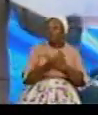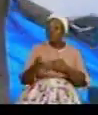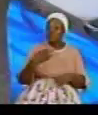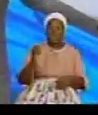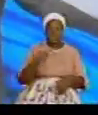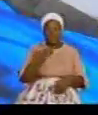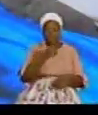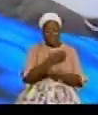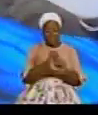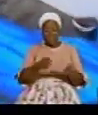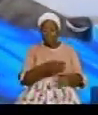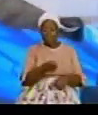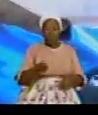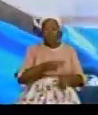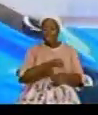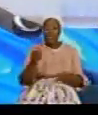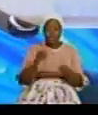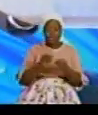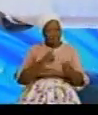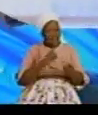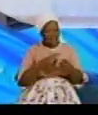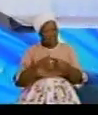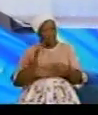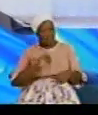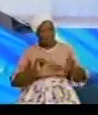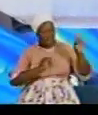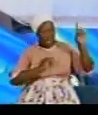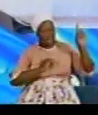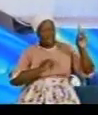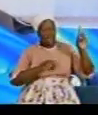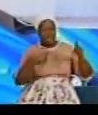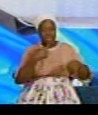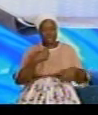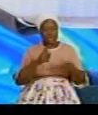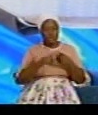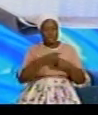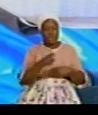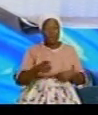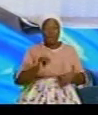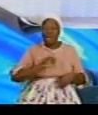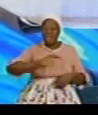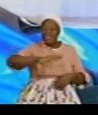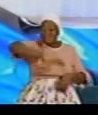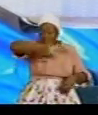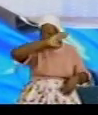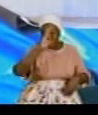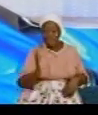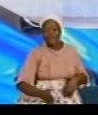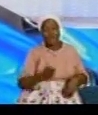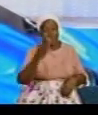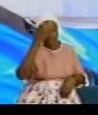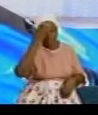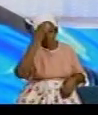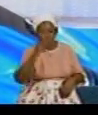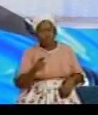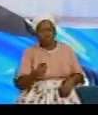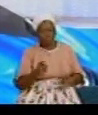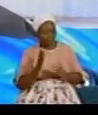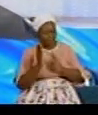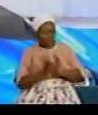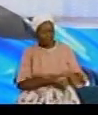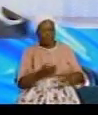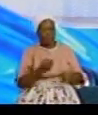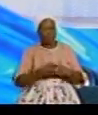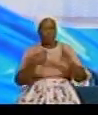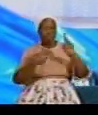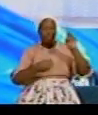anymore, then when I profess unto them, I never knew you. Depart from me,